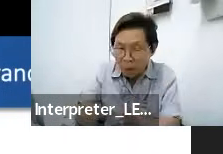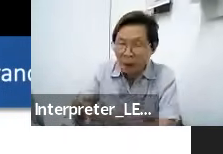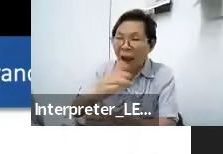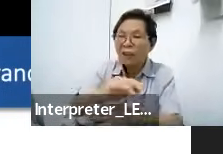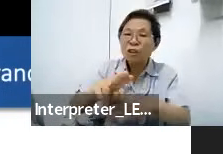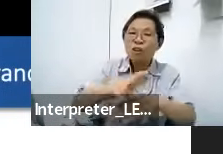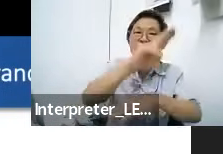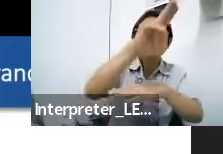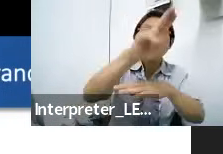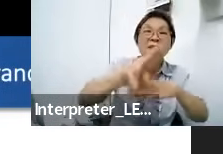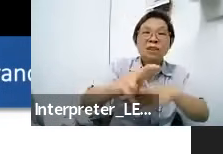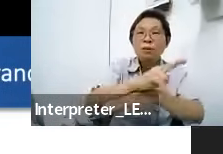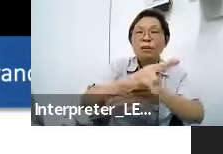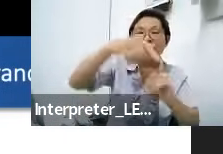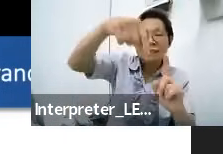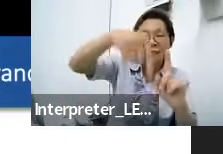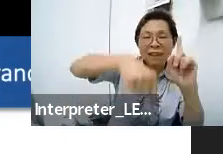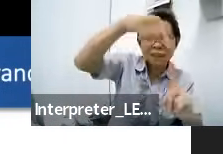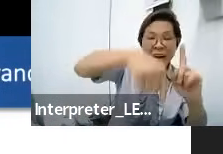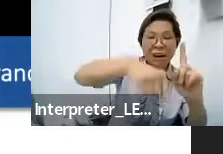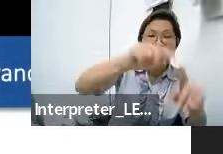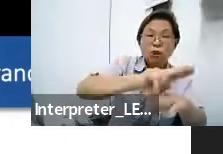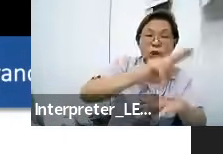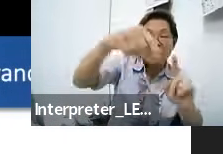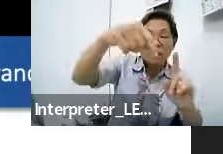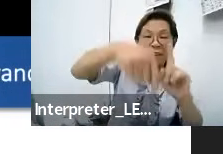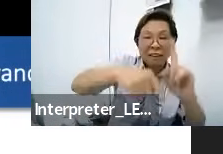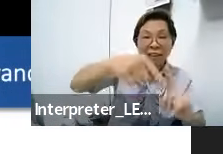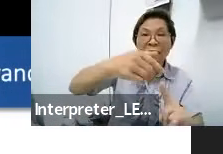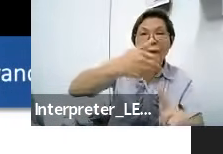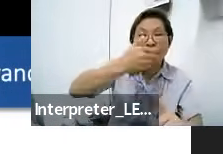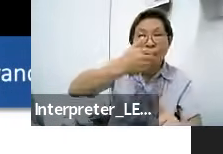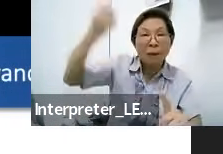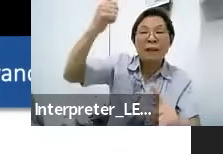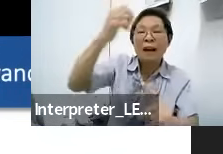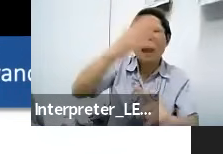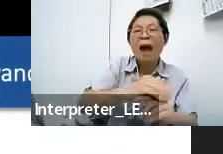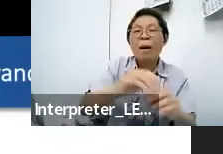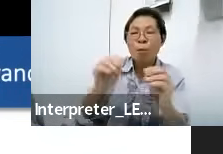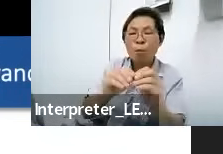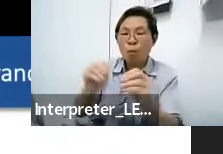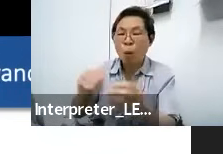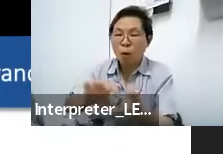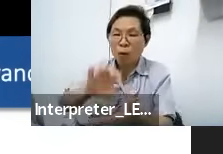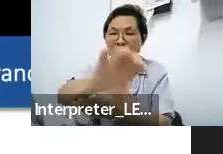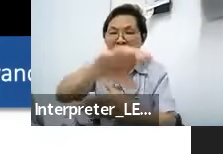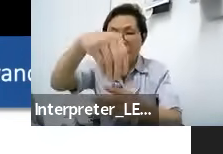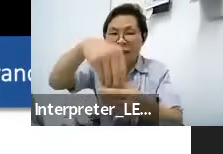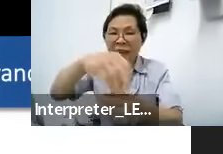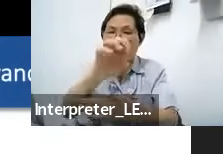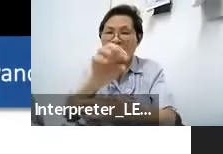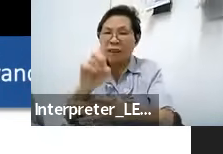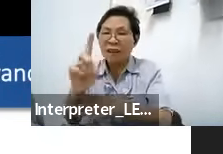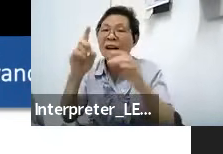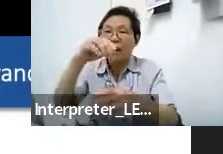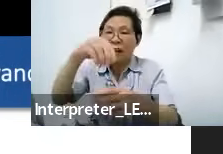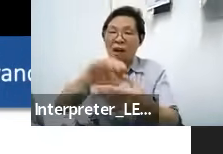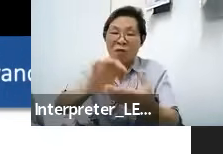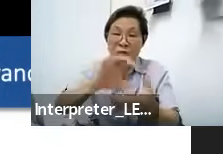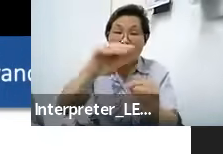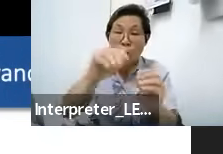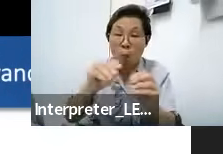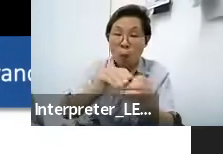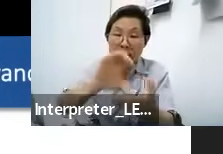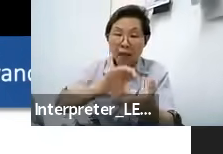using data effectively, as well as increased investments in education. These